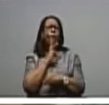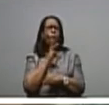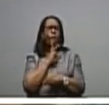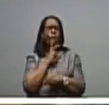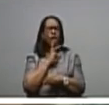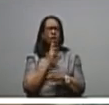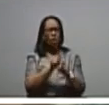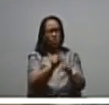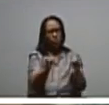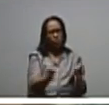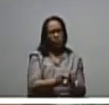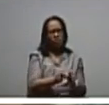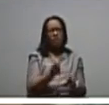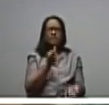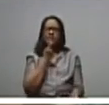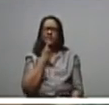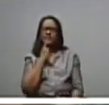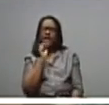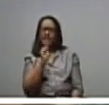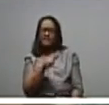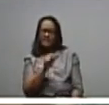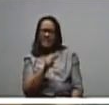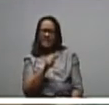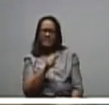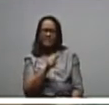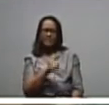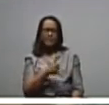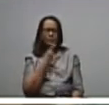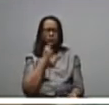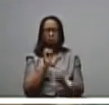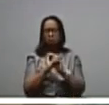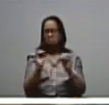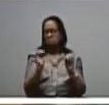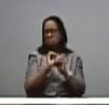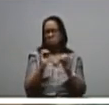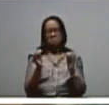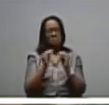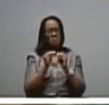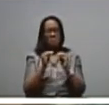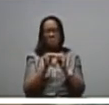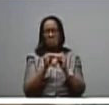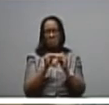He said, yes. I said, say no more.